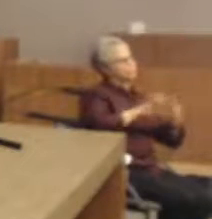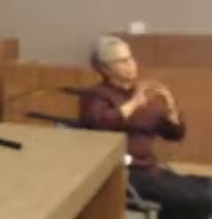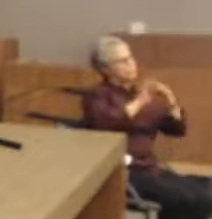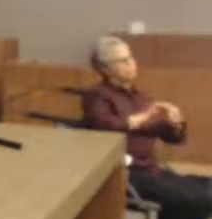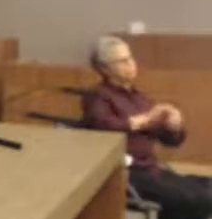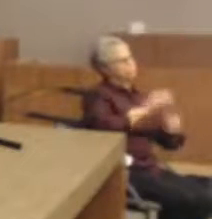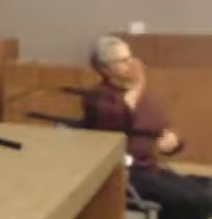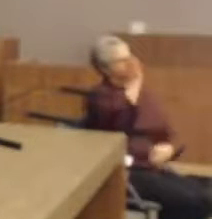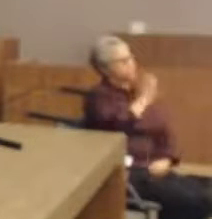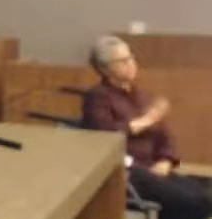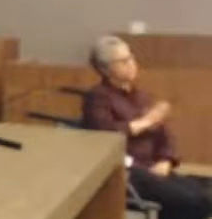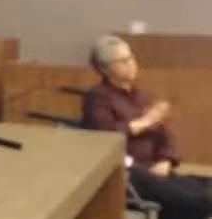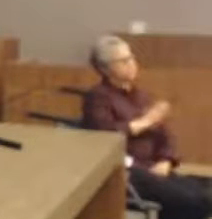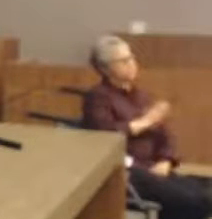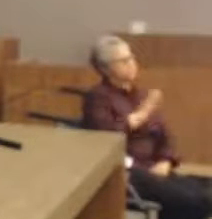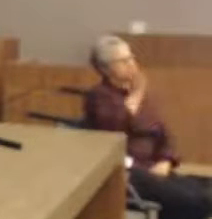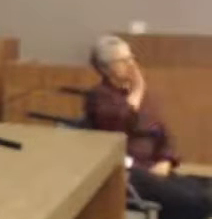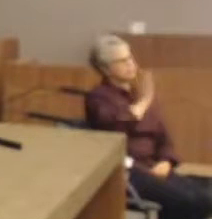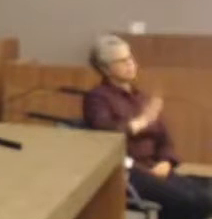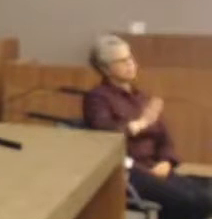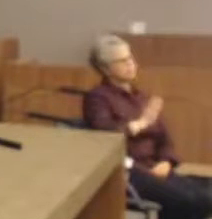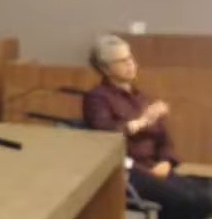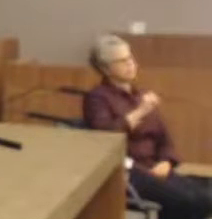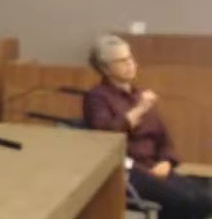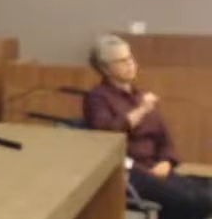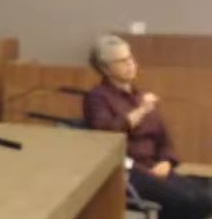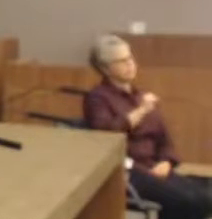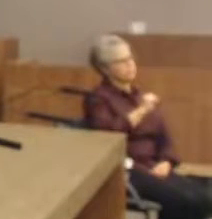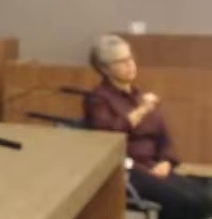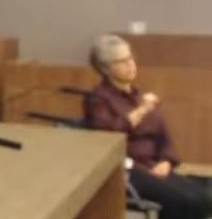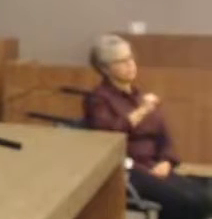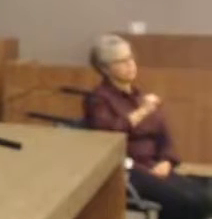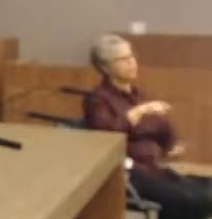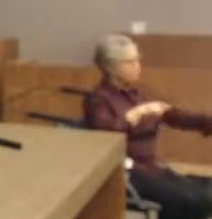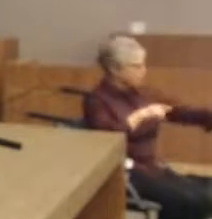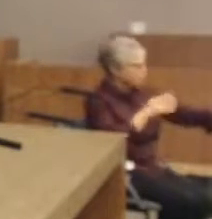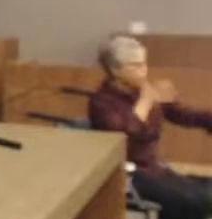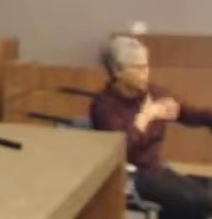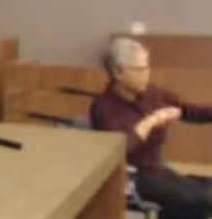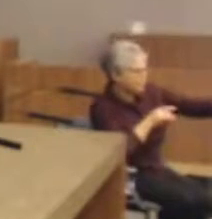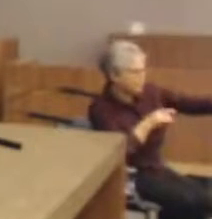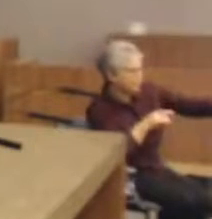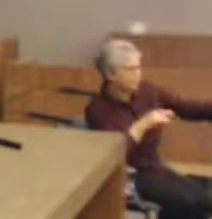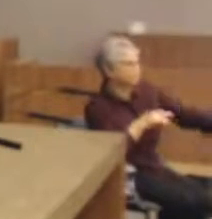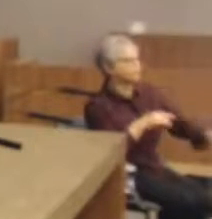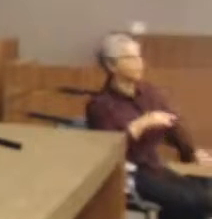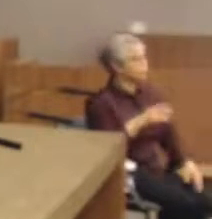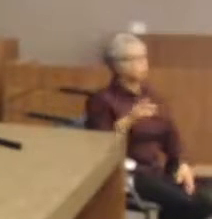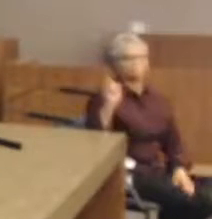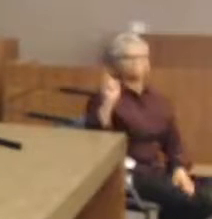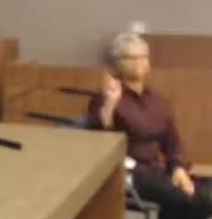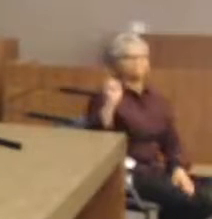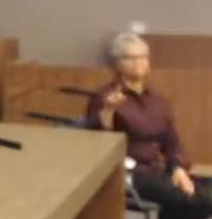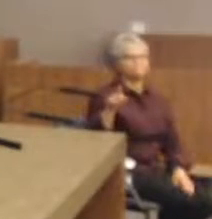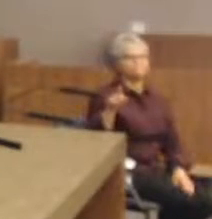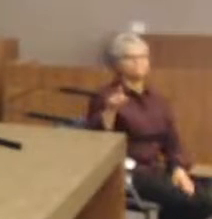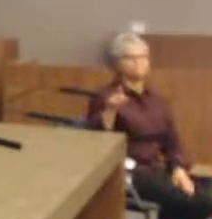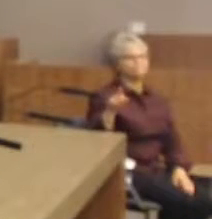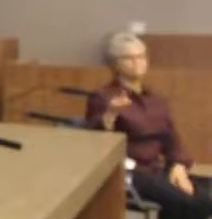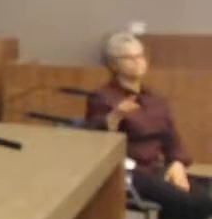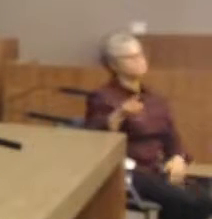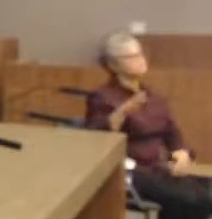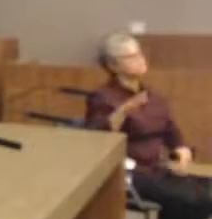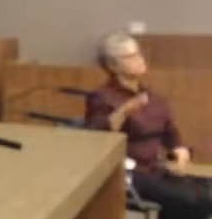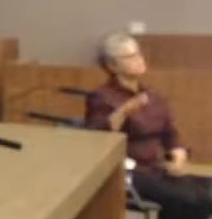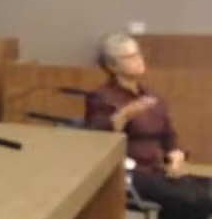So it's a little bit different. So schizophrenia involves delusions. It involves an alternate reality. So